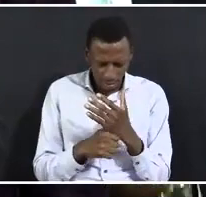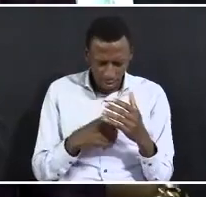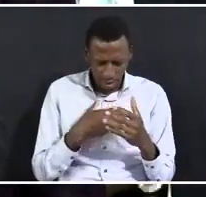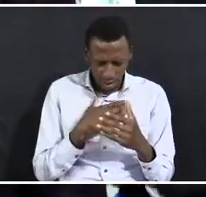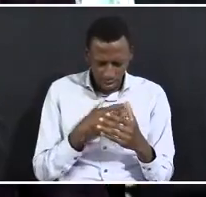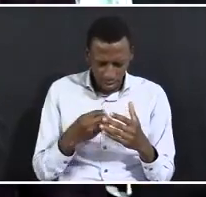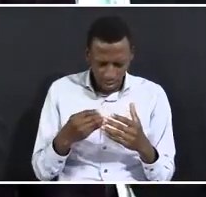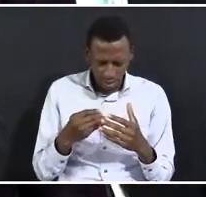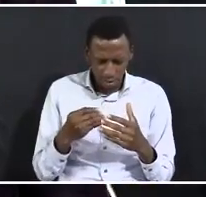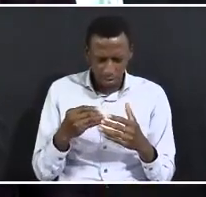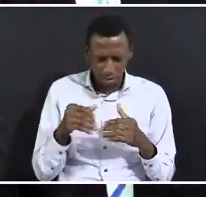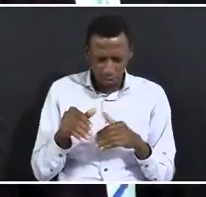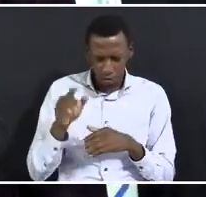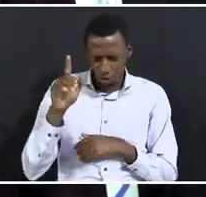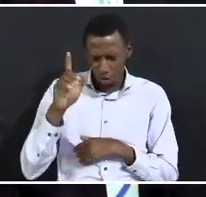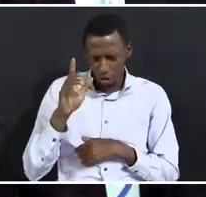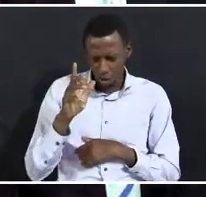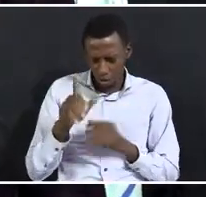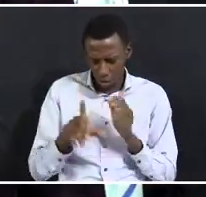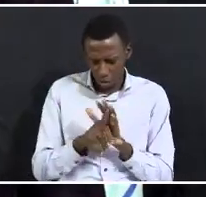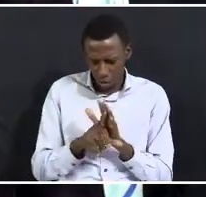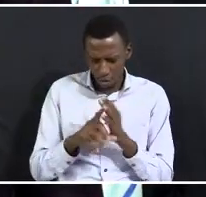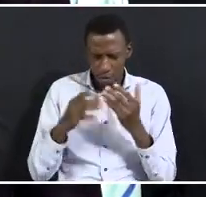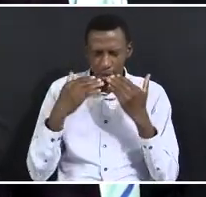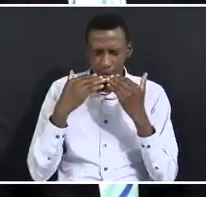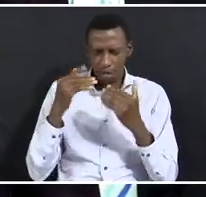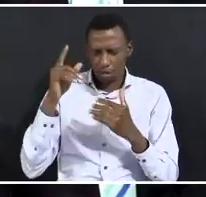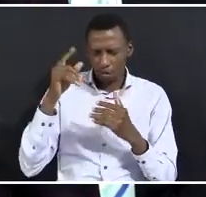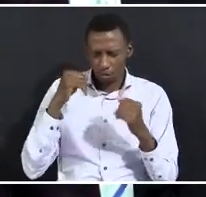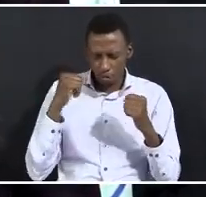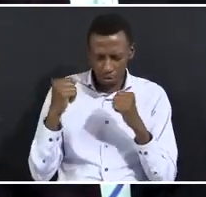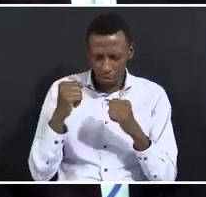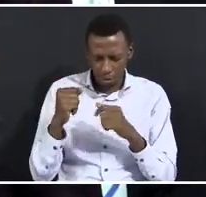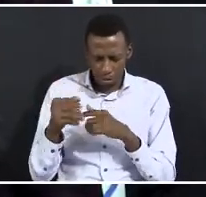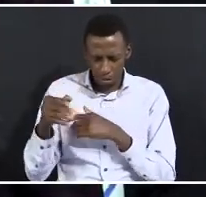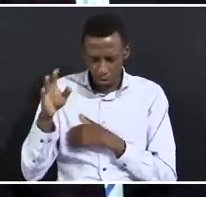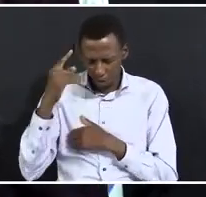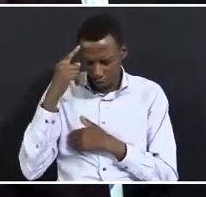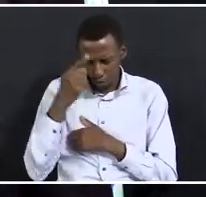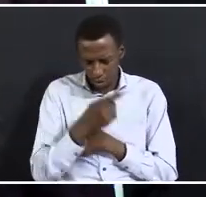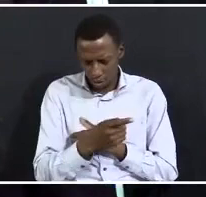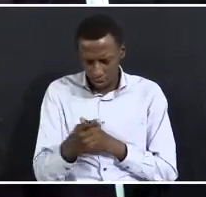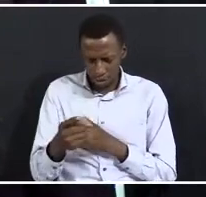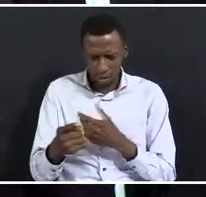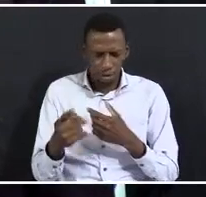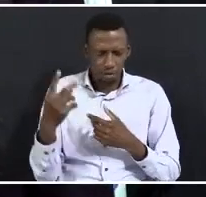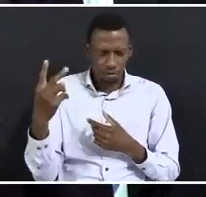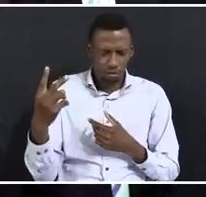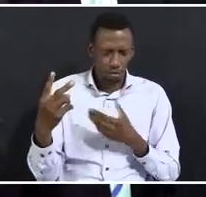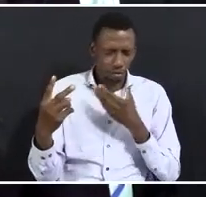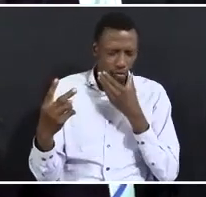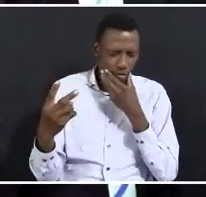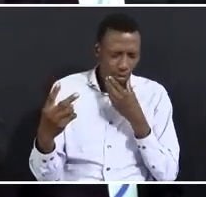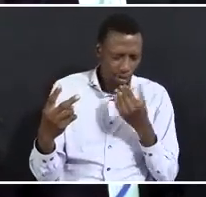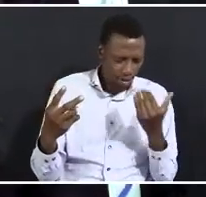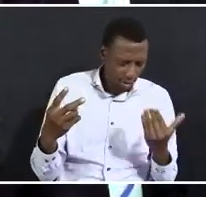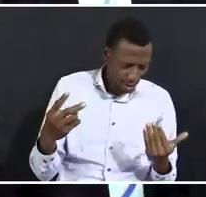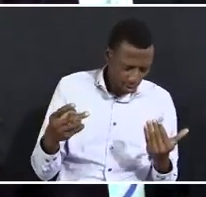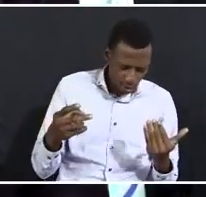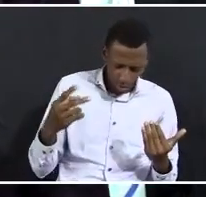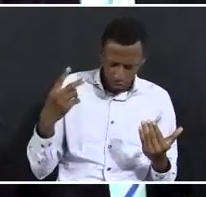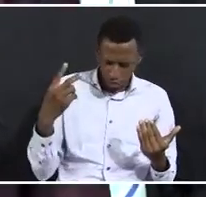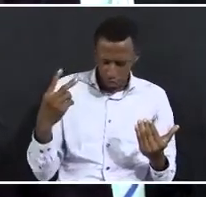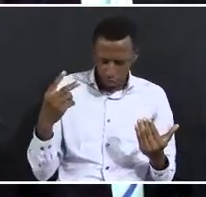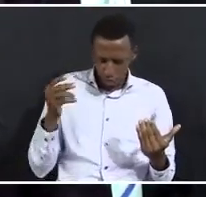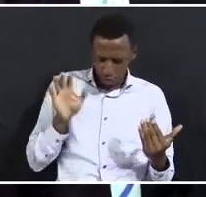down orders. One, thank you, Almighty God, for these two young men and these two young ladies.